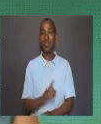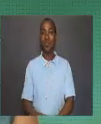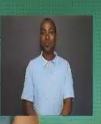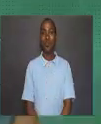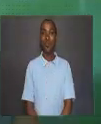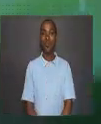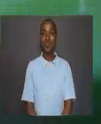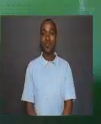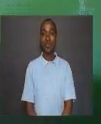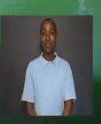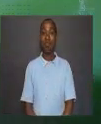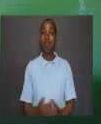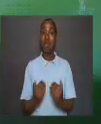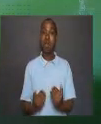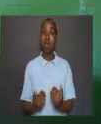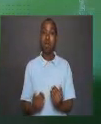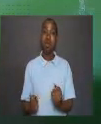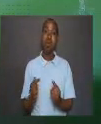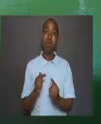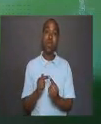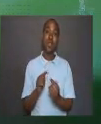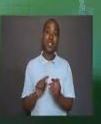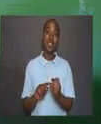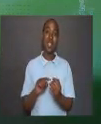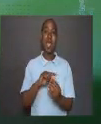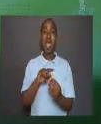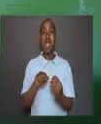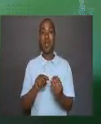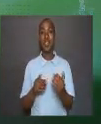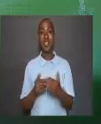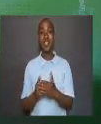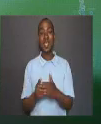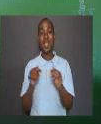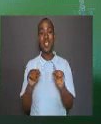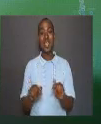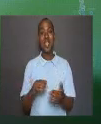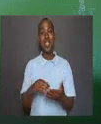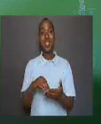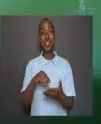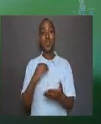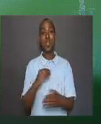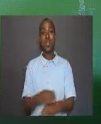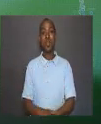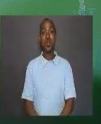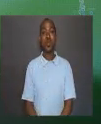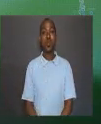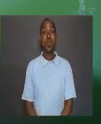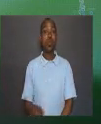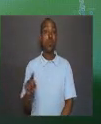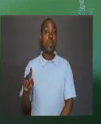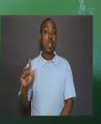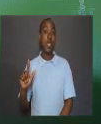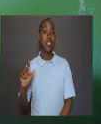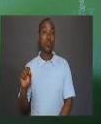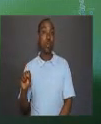work. We have reached the end of our lesson. Today, we learned